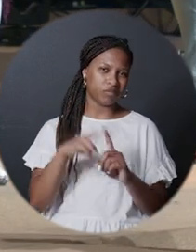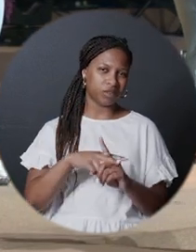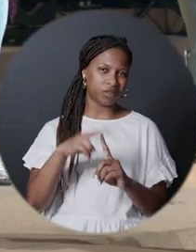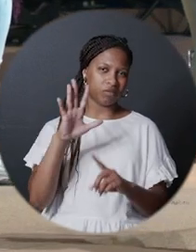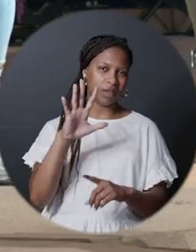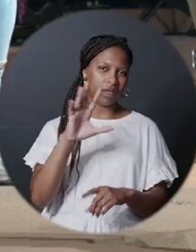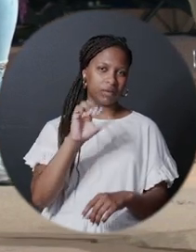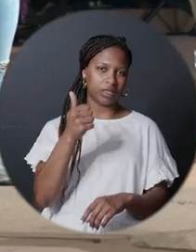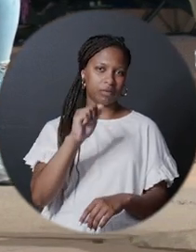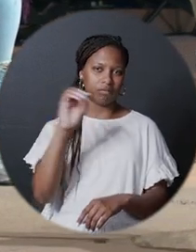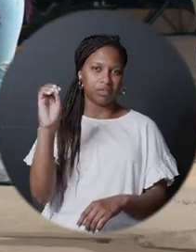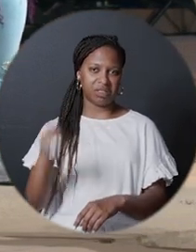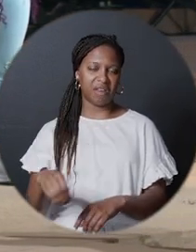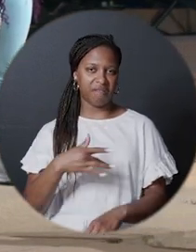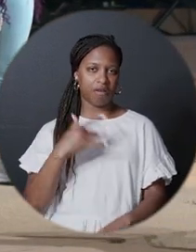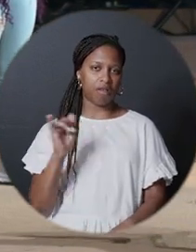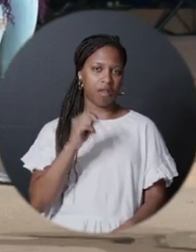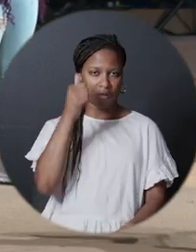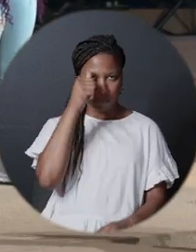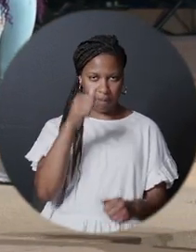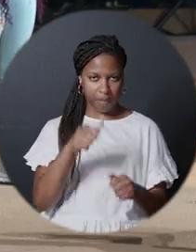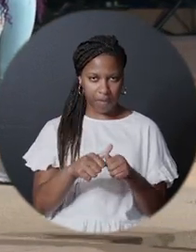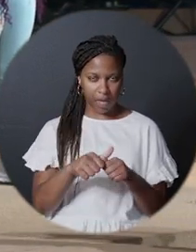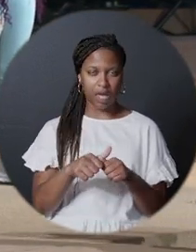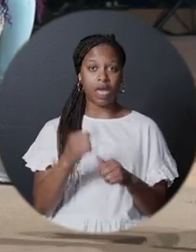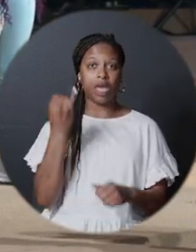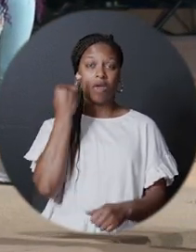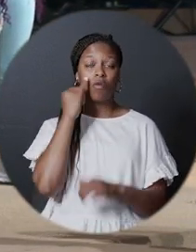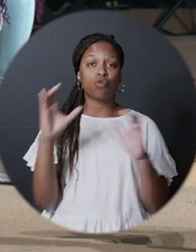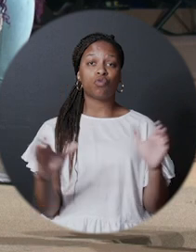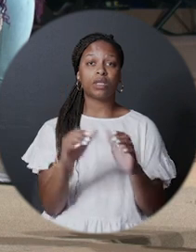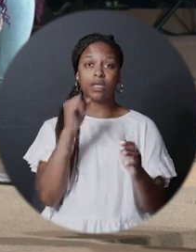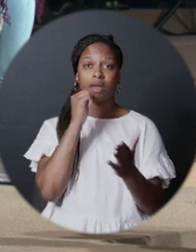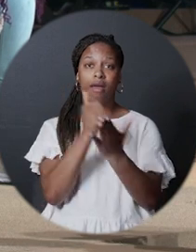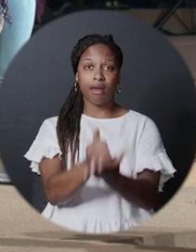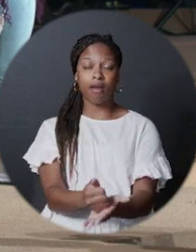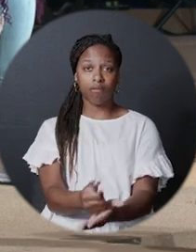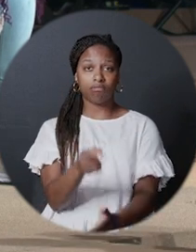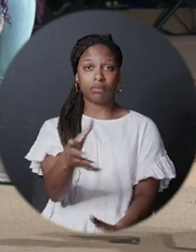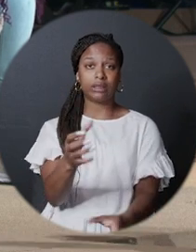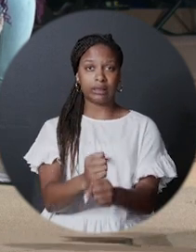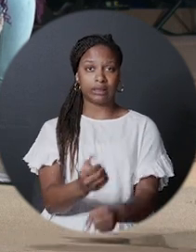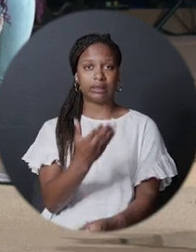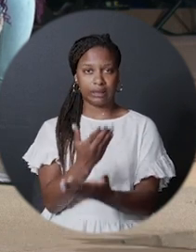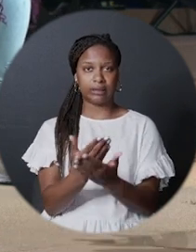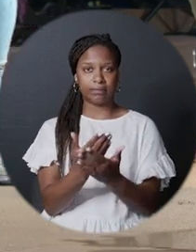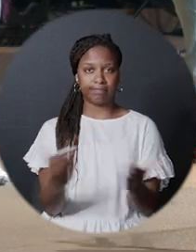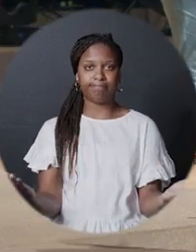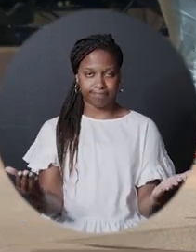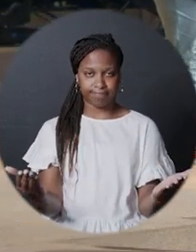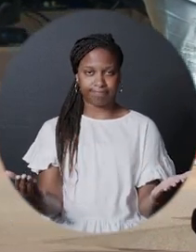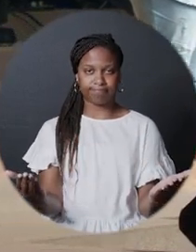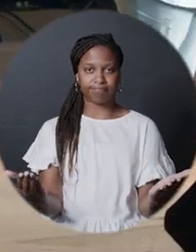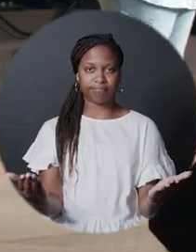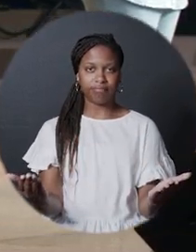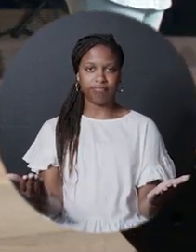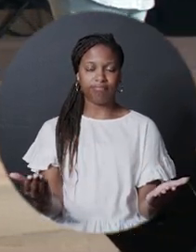here, I heard it, I'll apply 5-10% of it when I feel like it, if I remember it, and then I go, if you do that, it ain't gonna help you. But if you take this